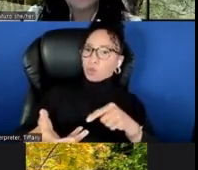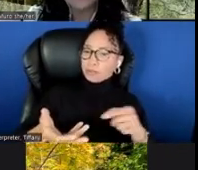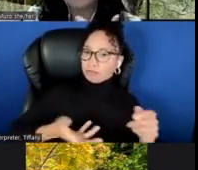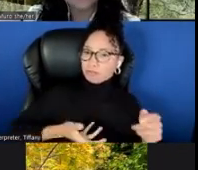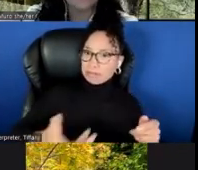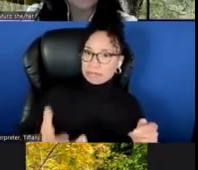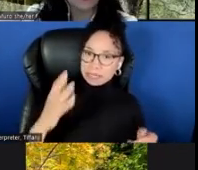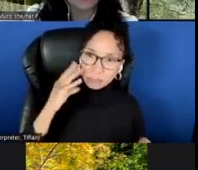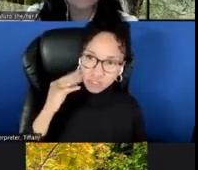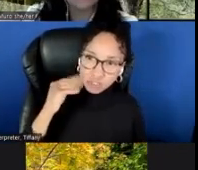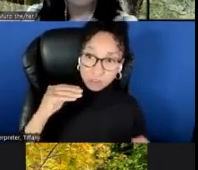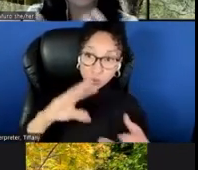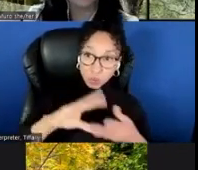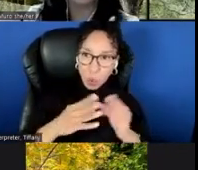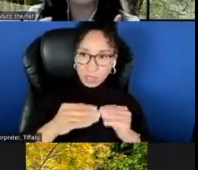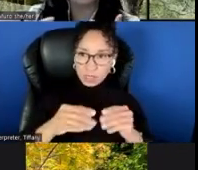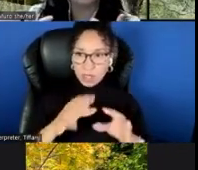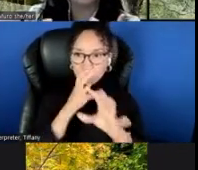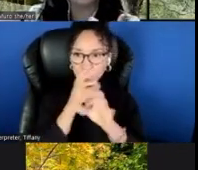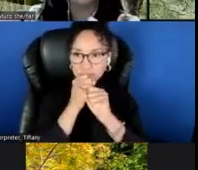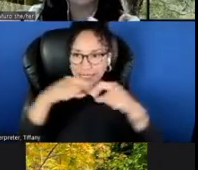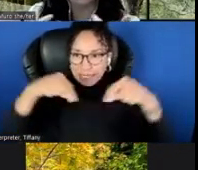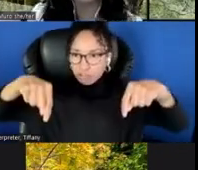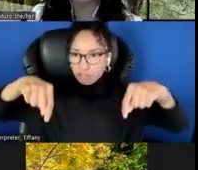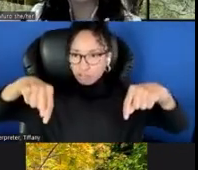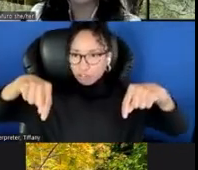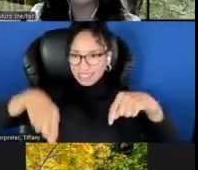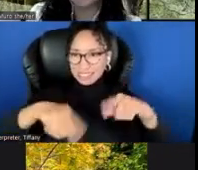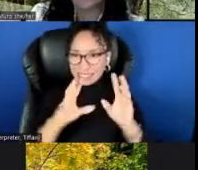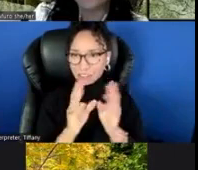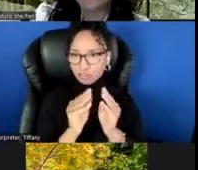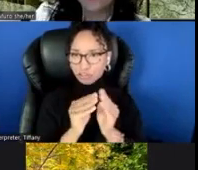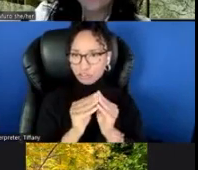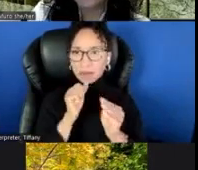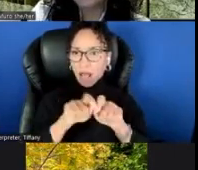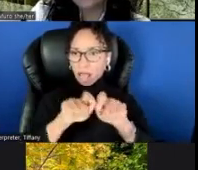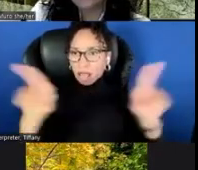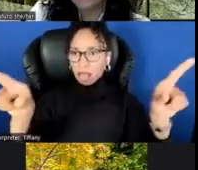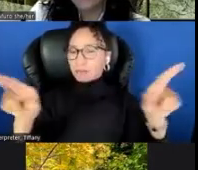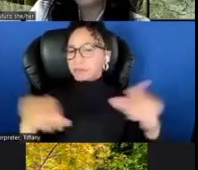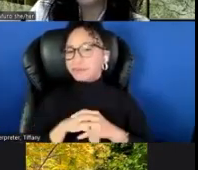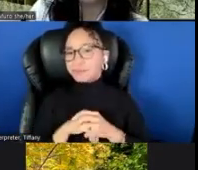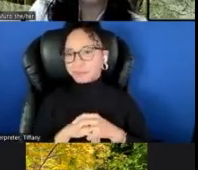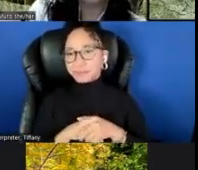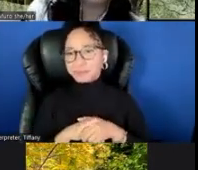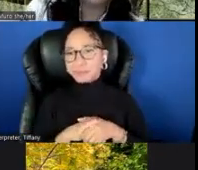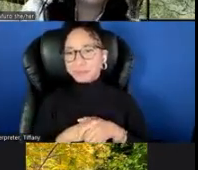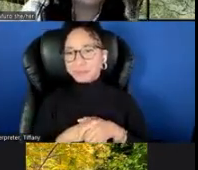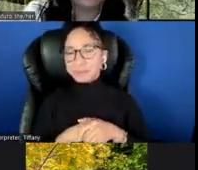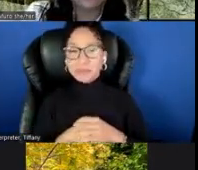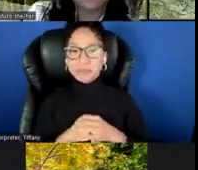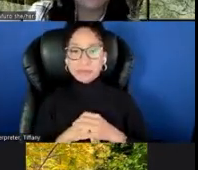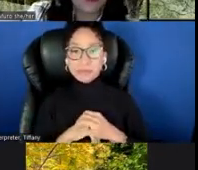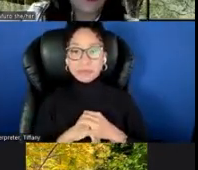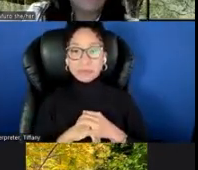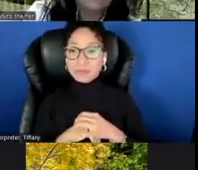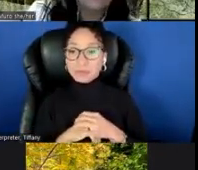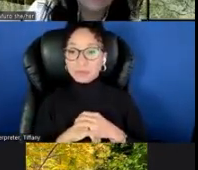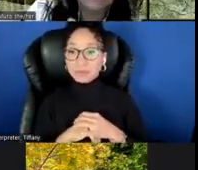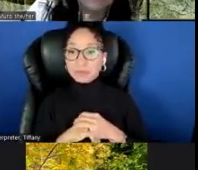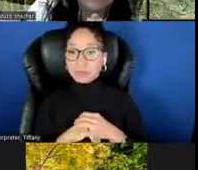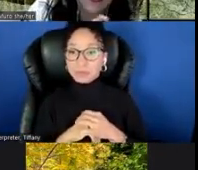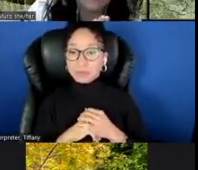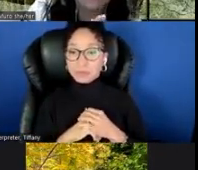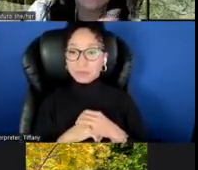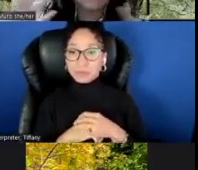and vulnerabilities stay here, because those are ours to decide what happens with those. We do want to encourage folks to have